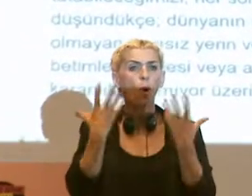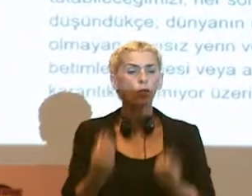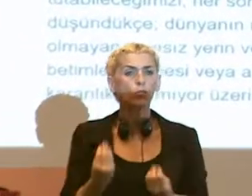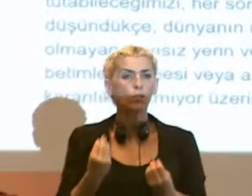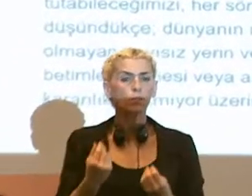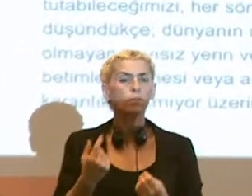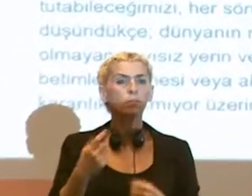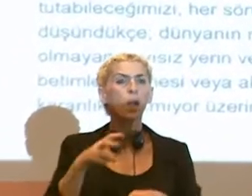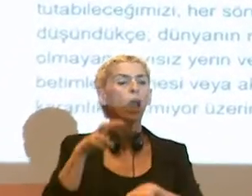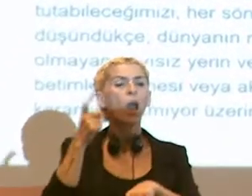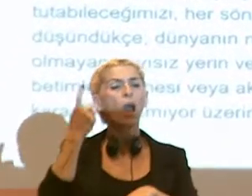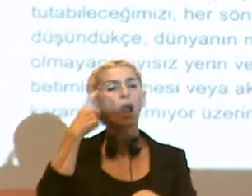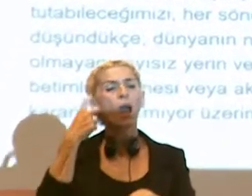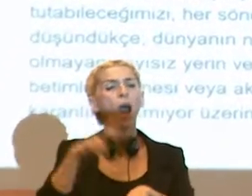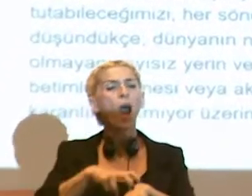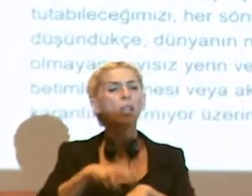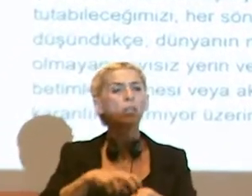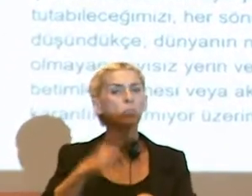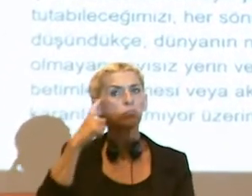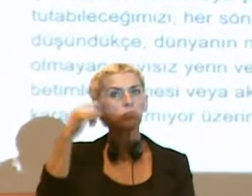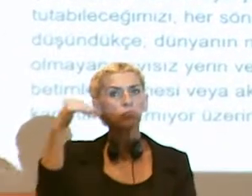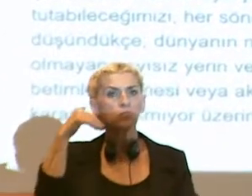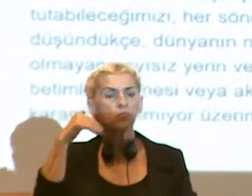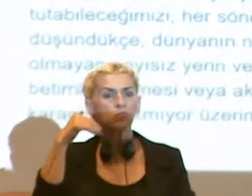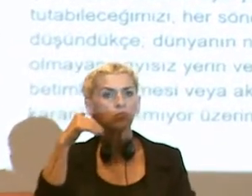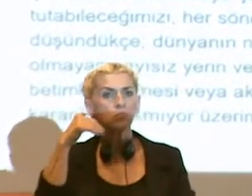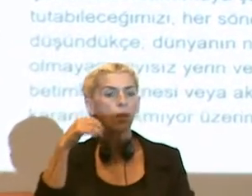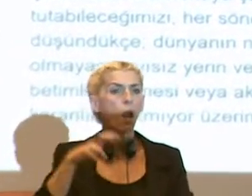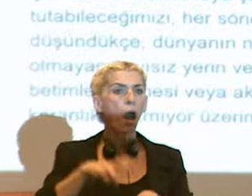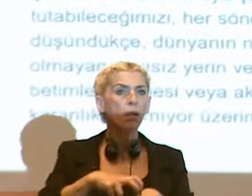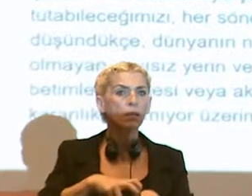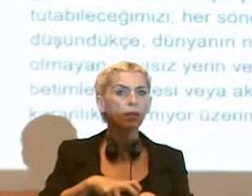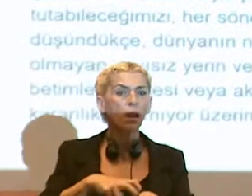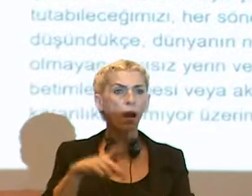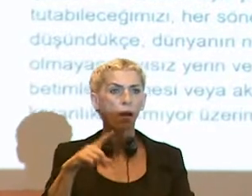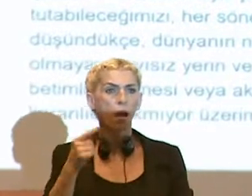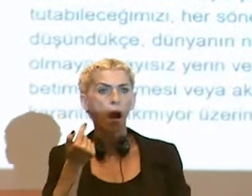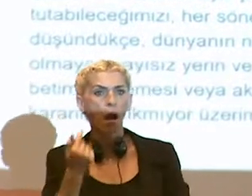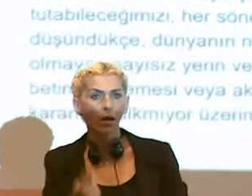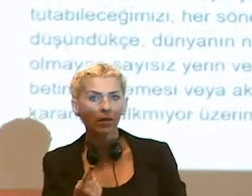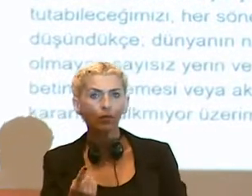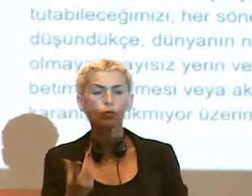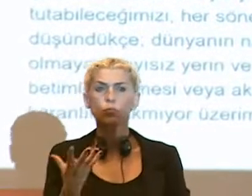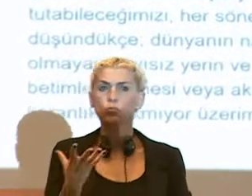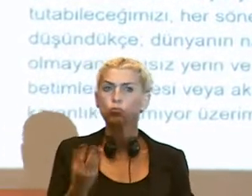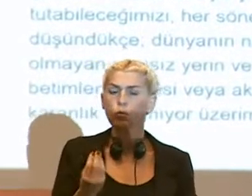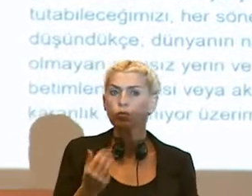it's it's very very emotional so